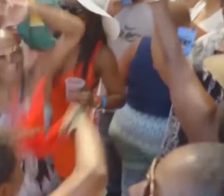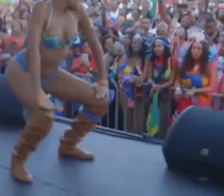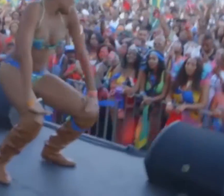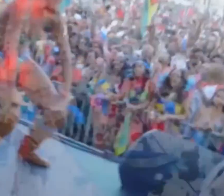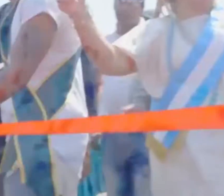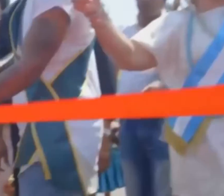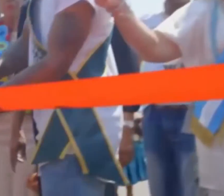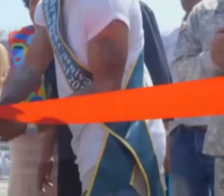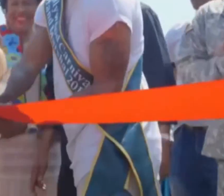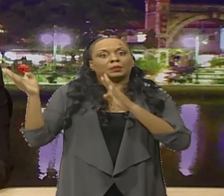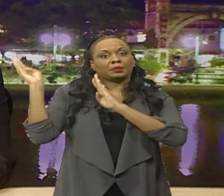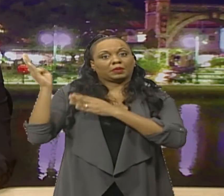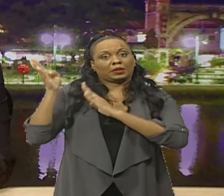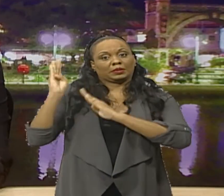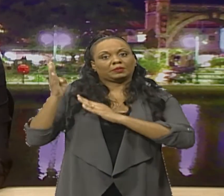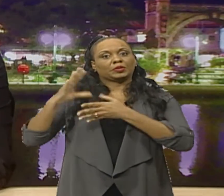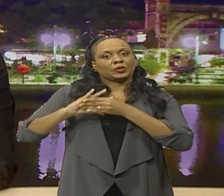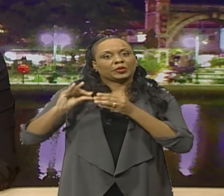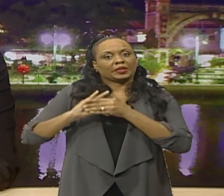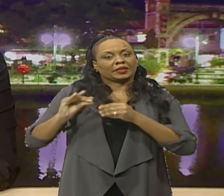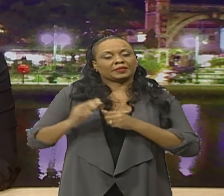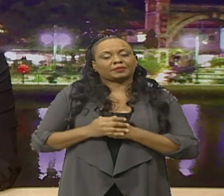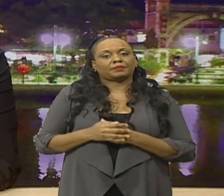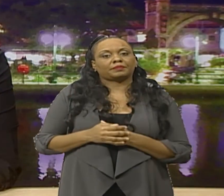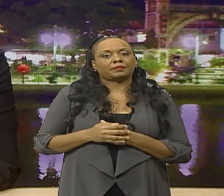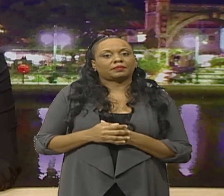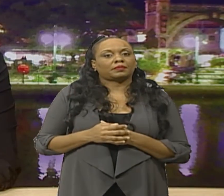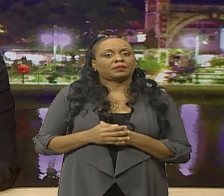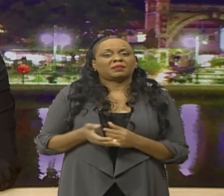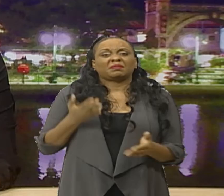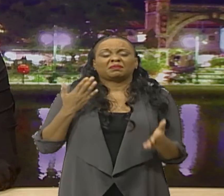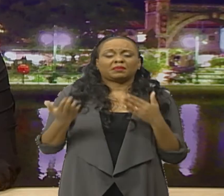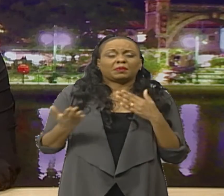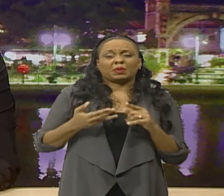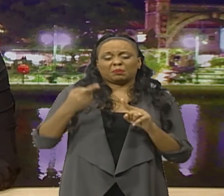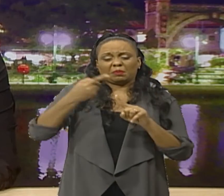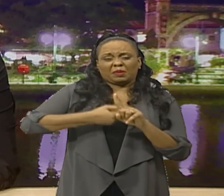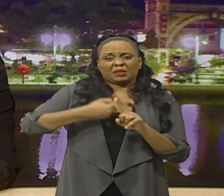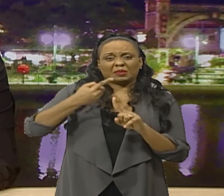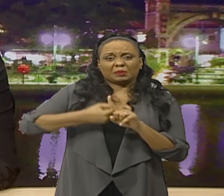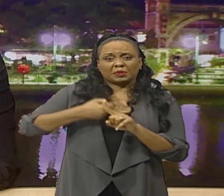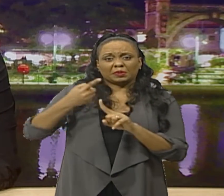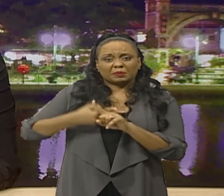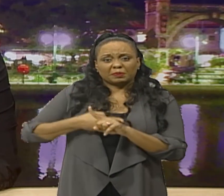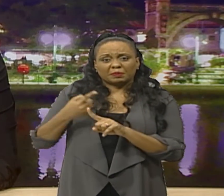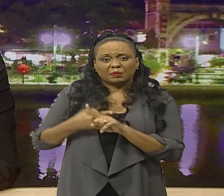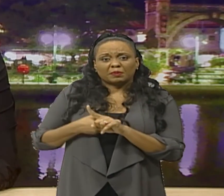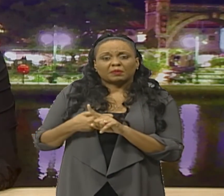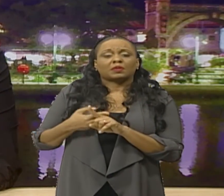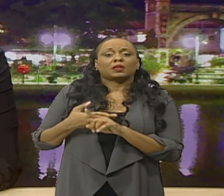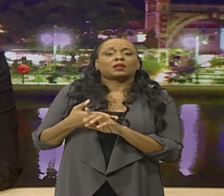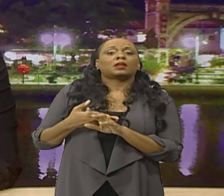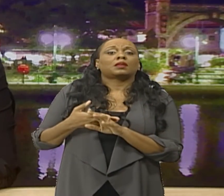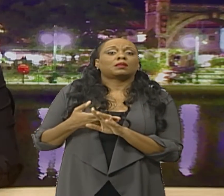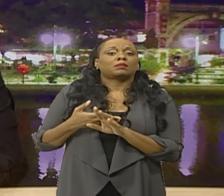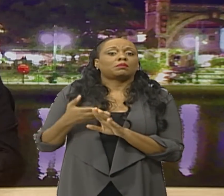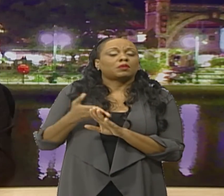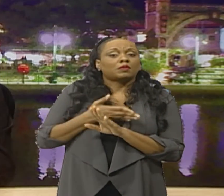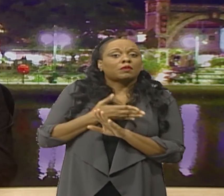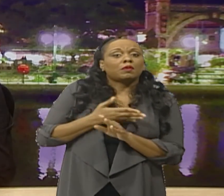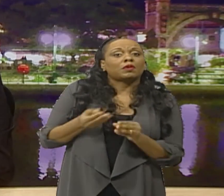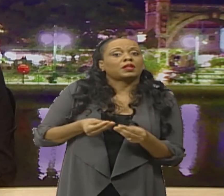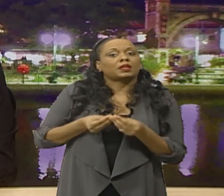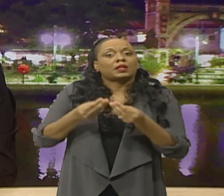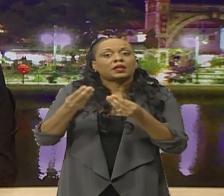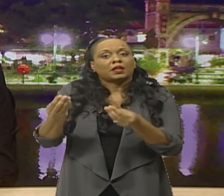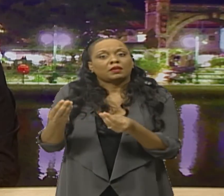Griffith, CBC News. We're hearing that it could be months before the problem of reissuing prepaid food assistance